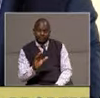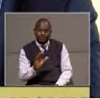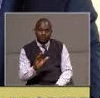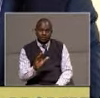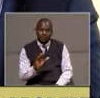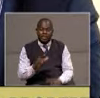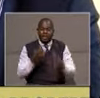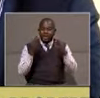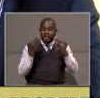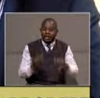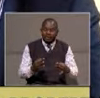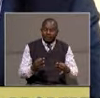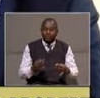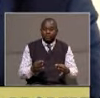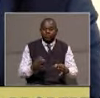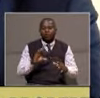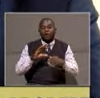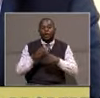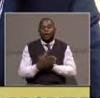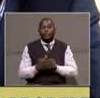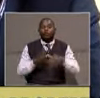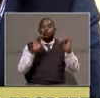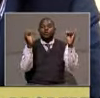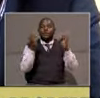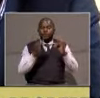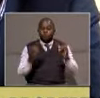the assets and properties of capital institutions.